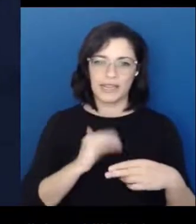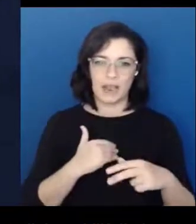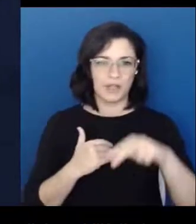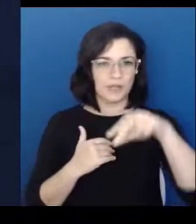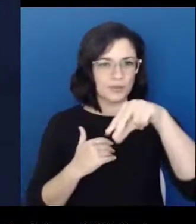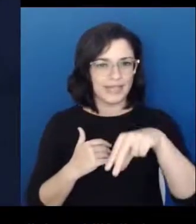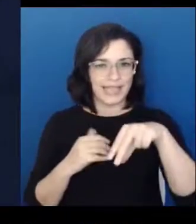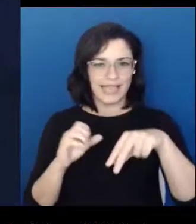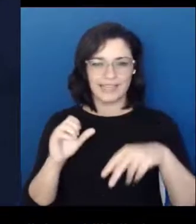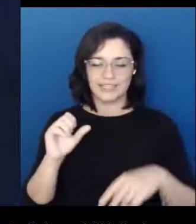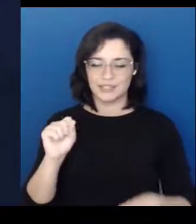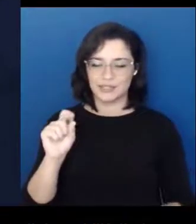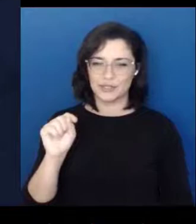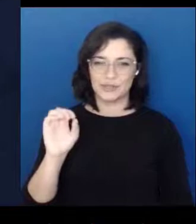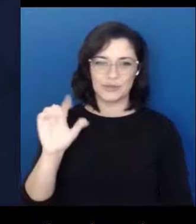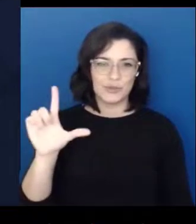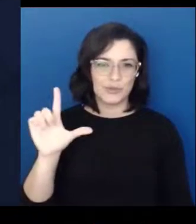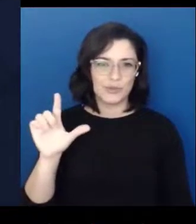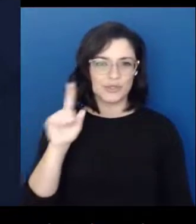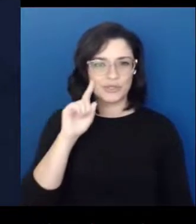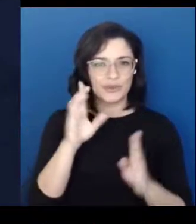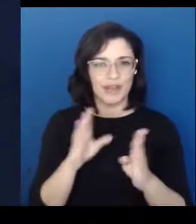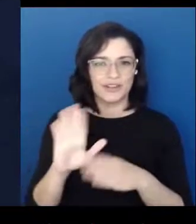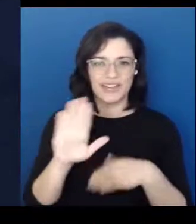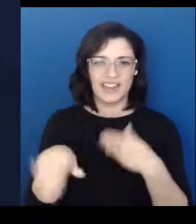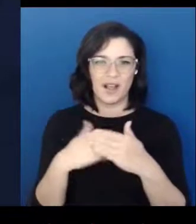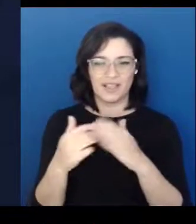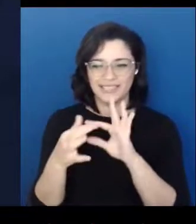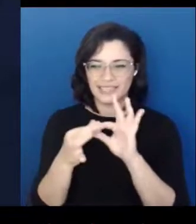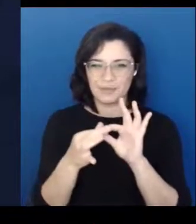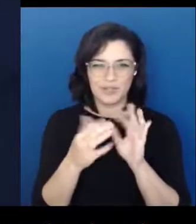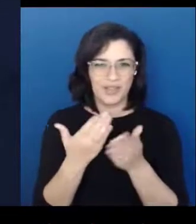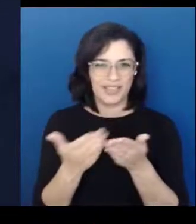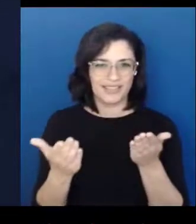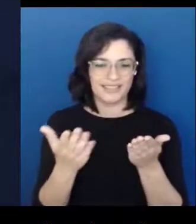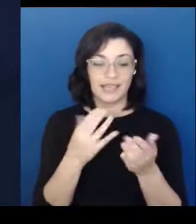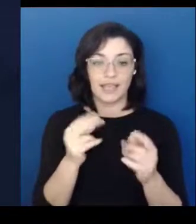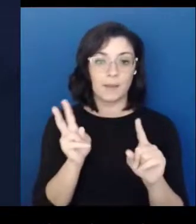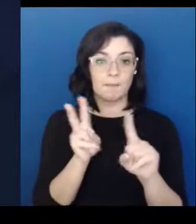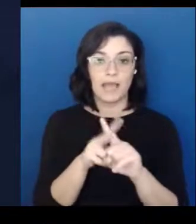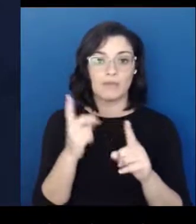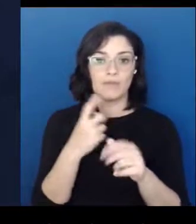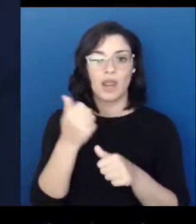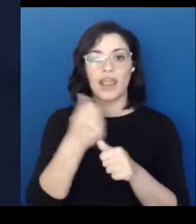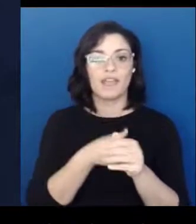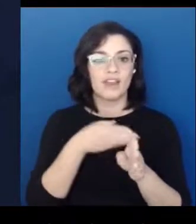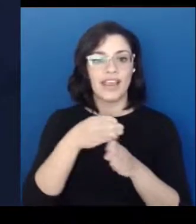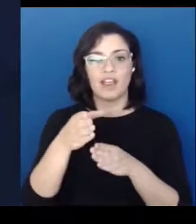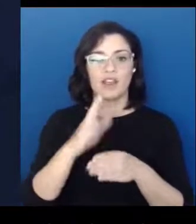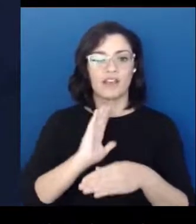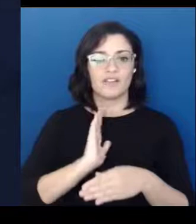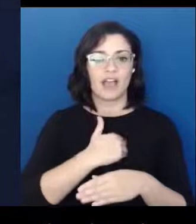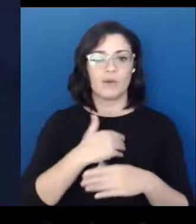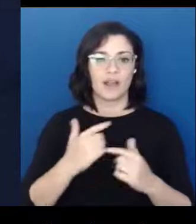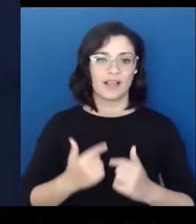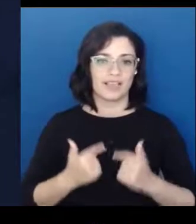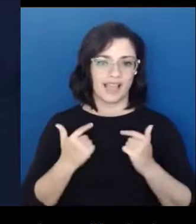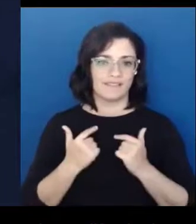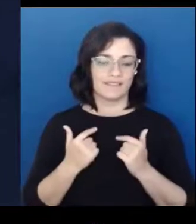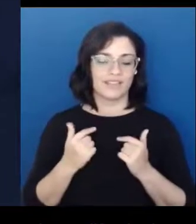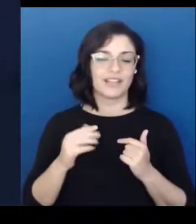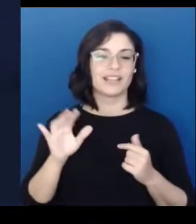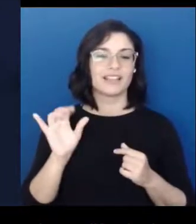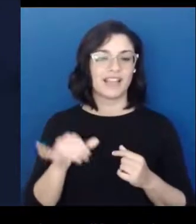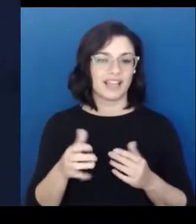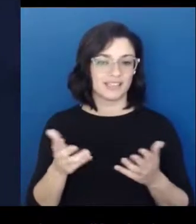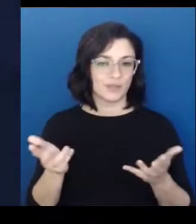things, and apply them to every area in our life. And that's what our book is about. It's